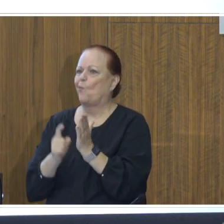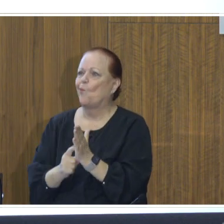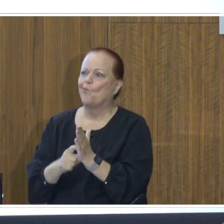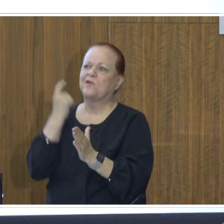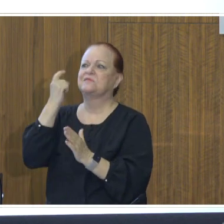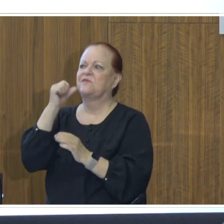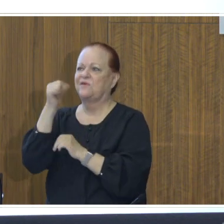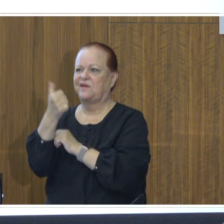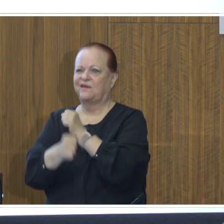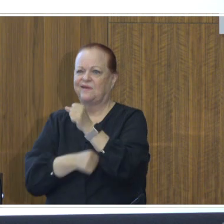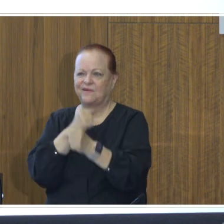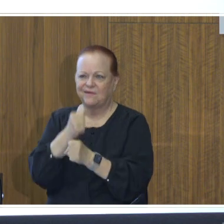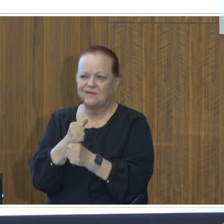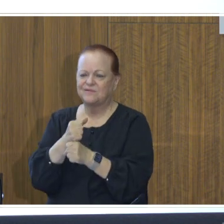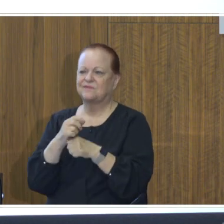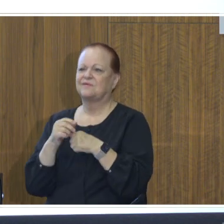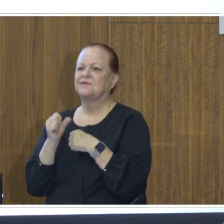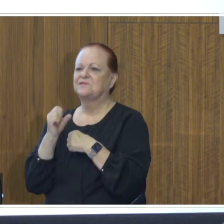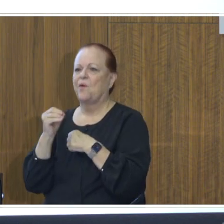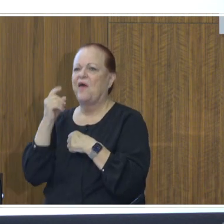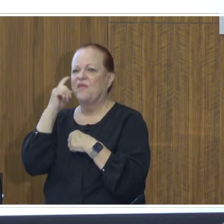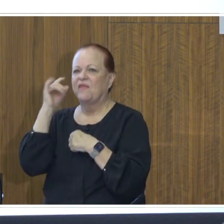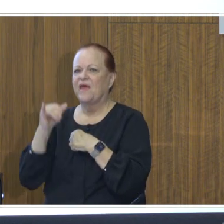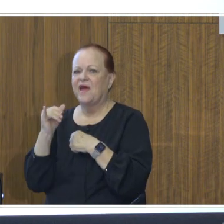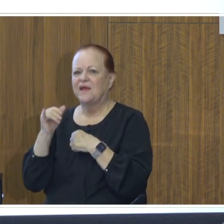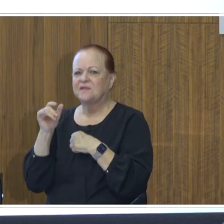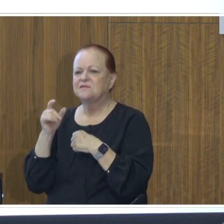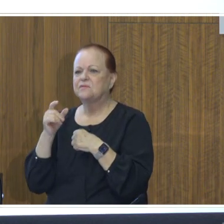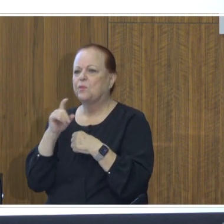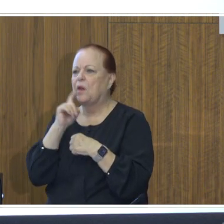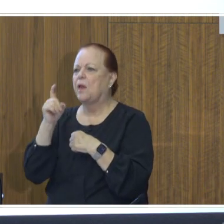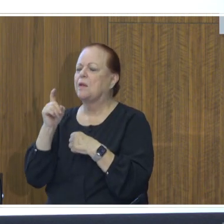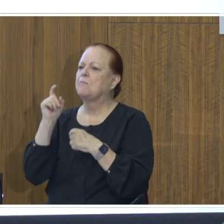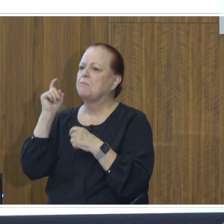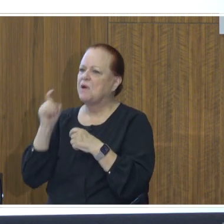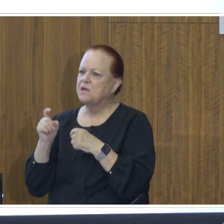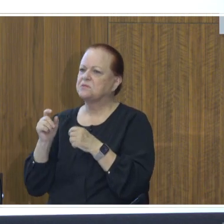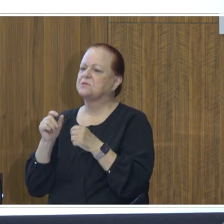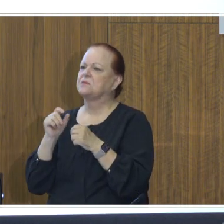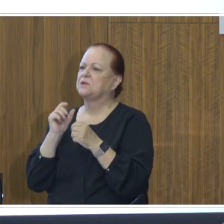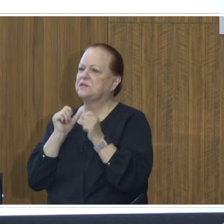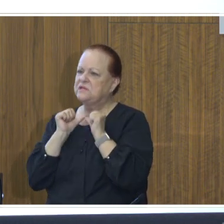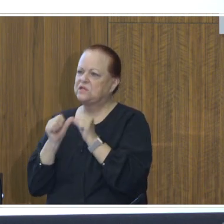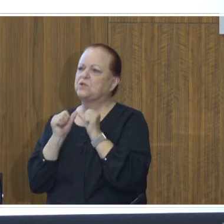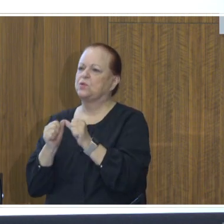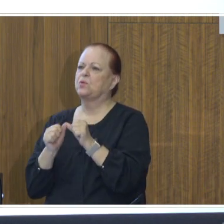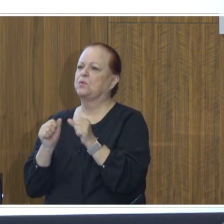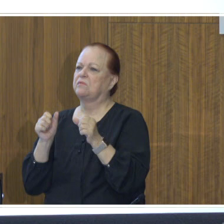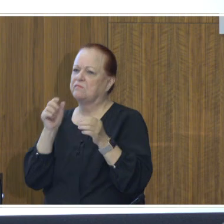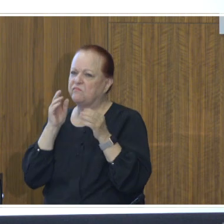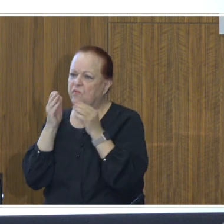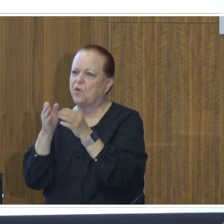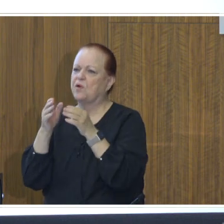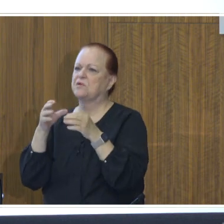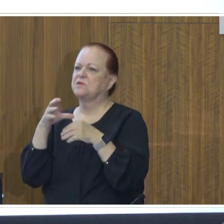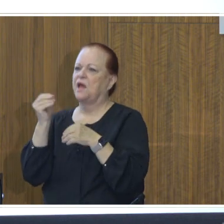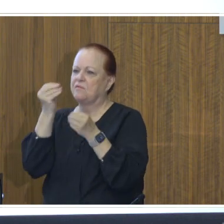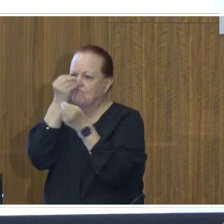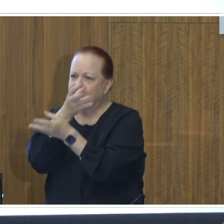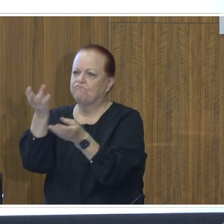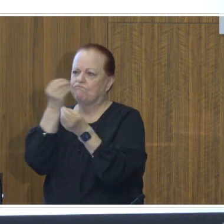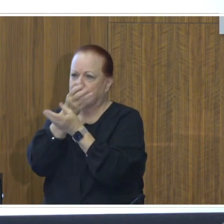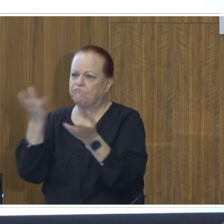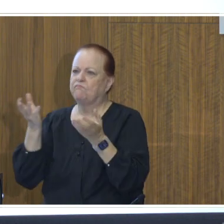decade. So I think there needs to be an ongoing effort to reach out to communities that need to turn out so that they can provide